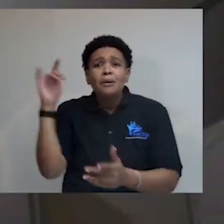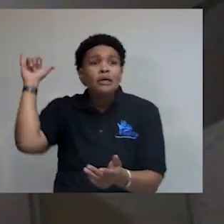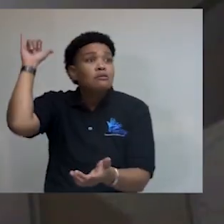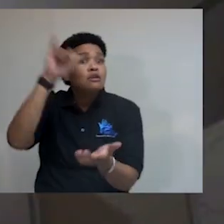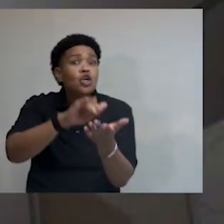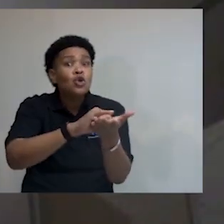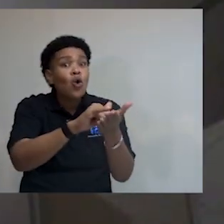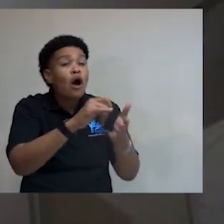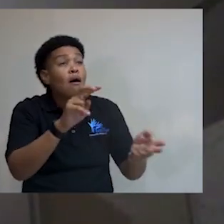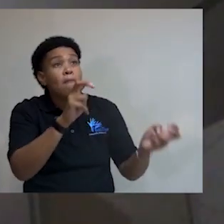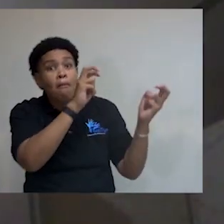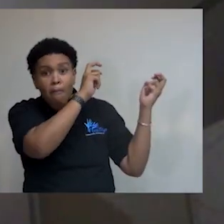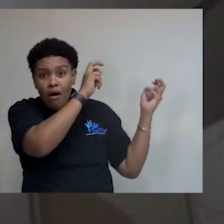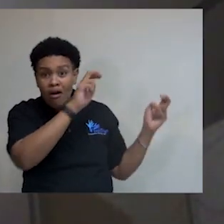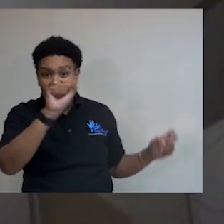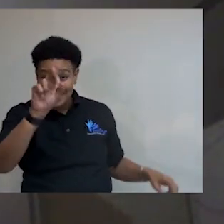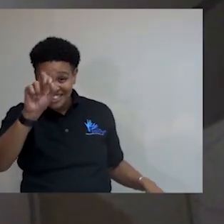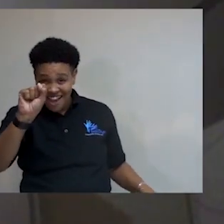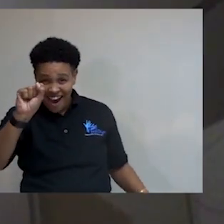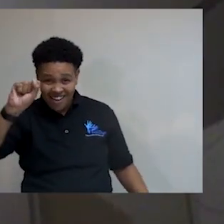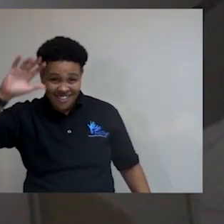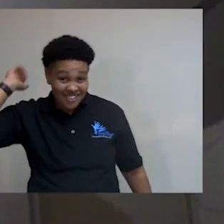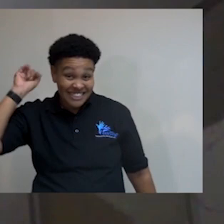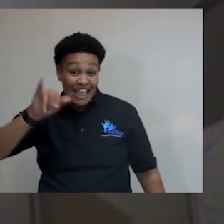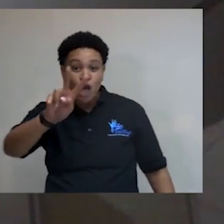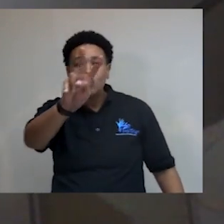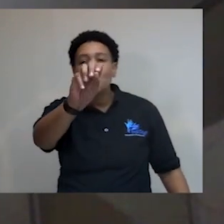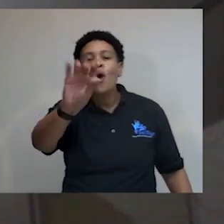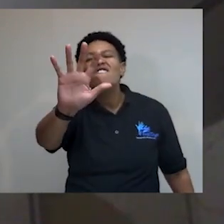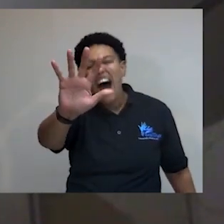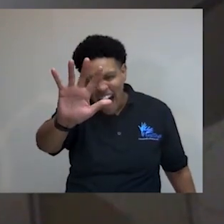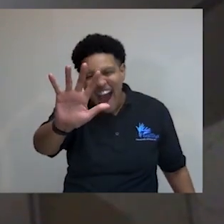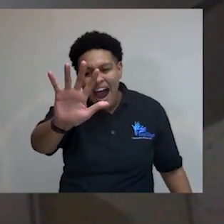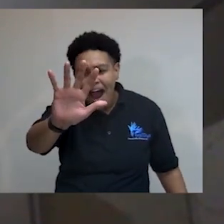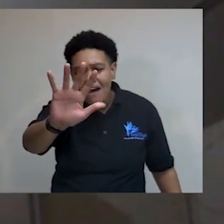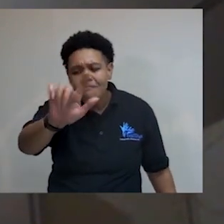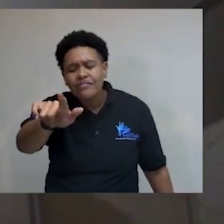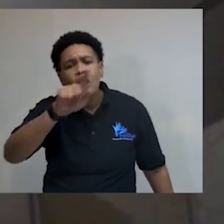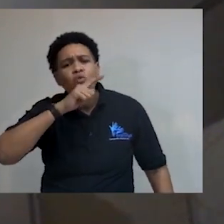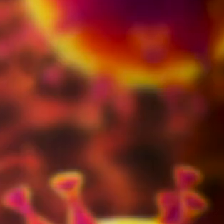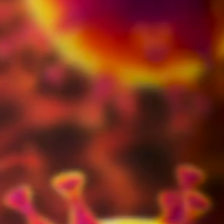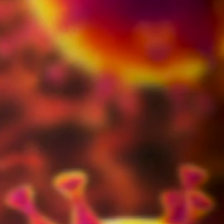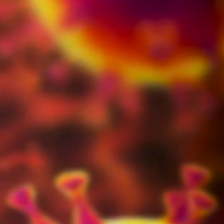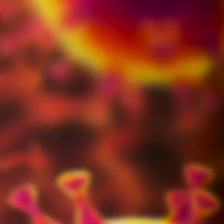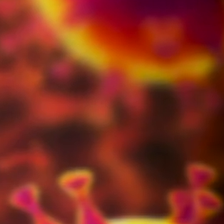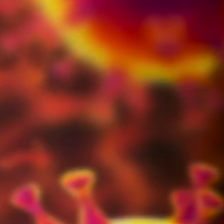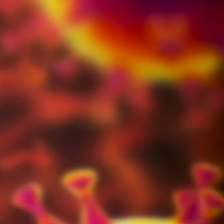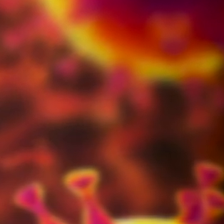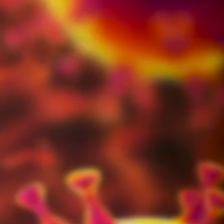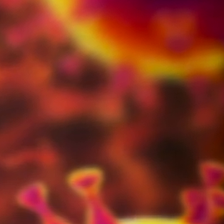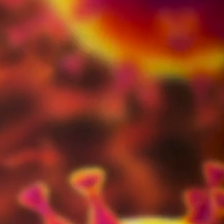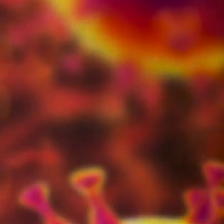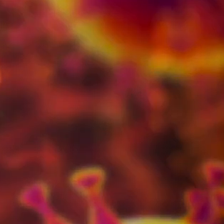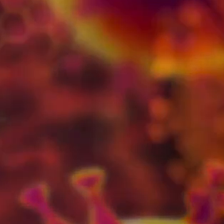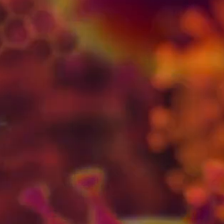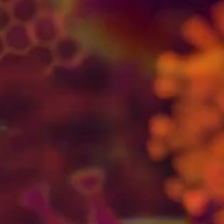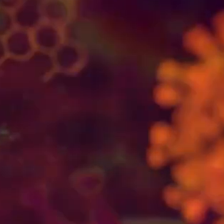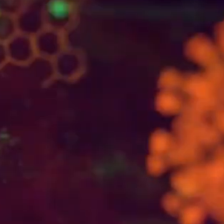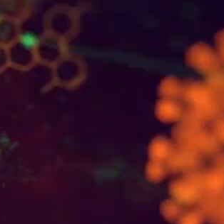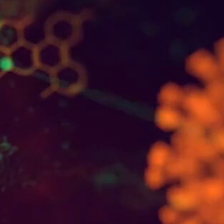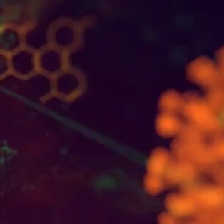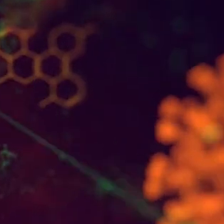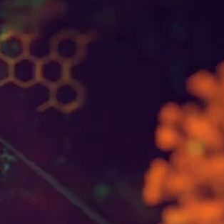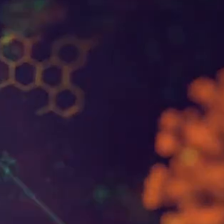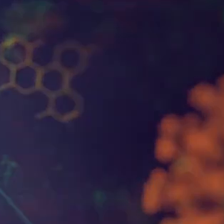York. That SARS in 2005 was caused by a coronavirus, which